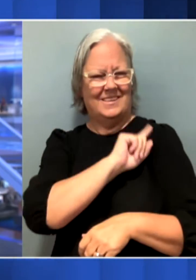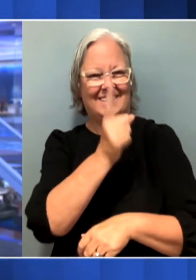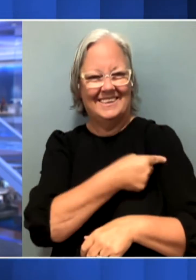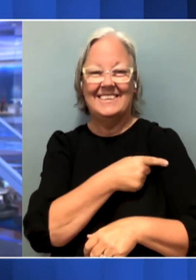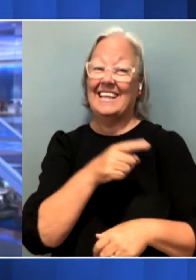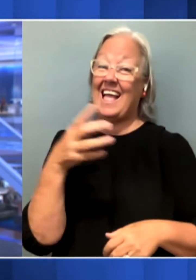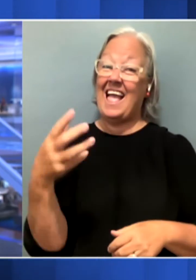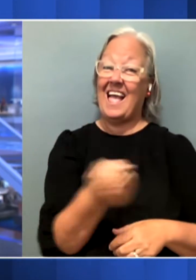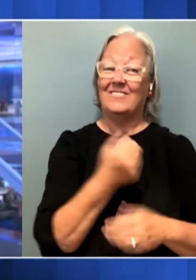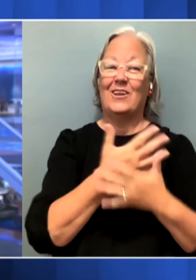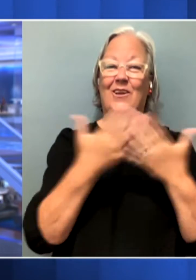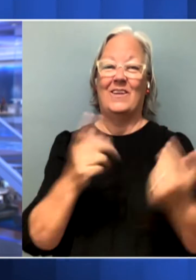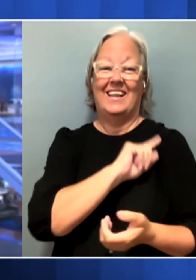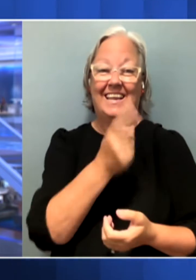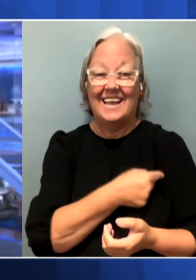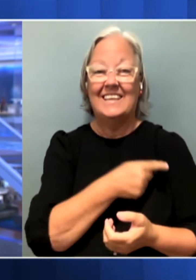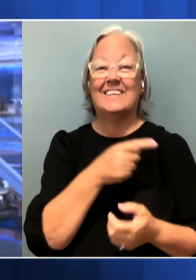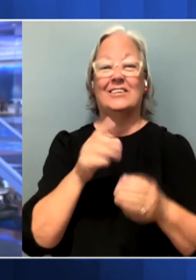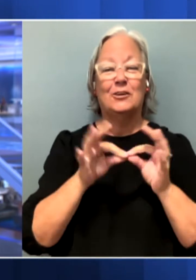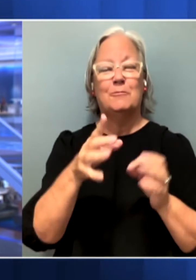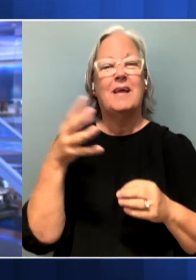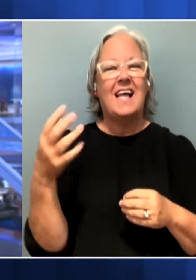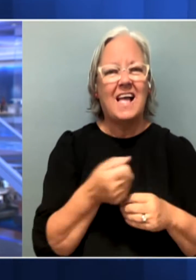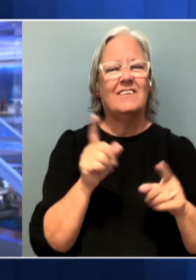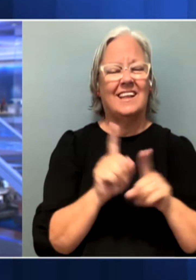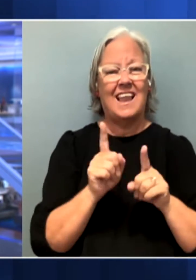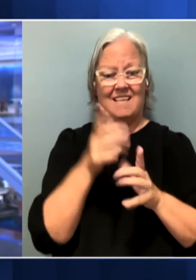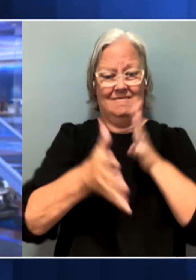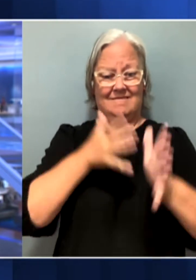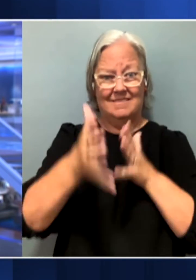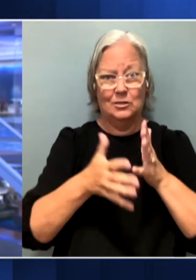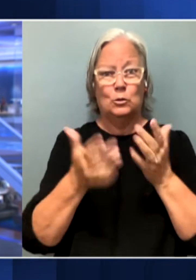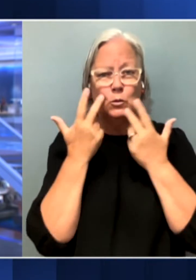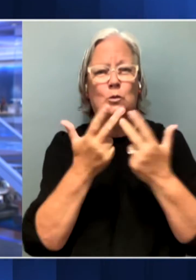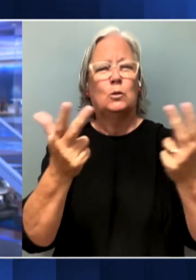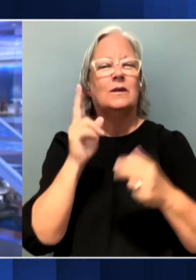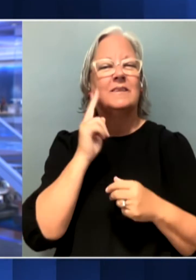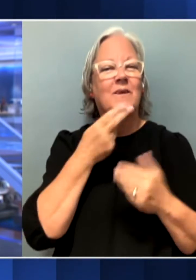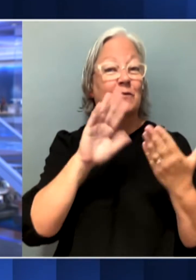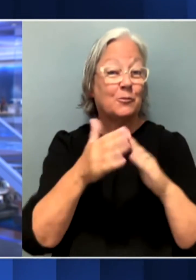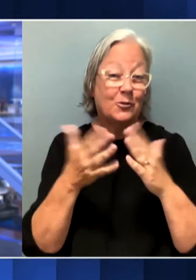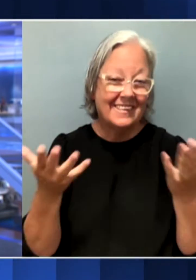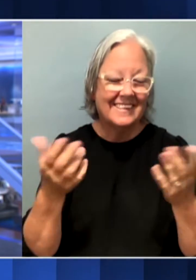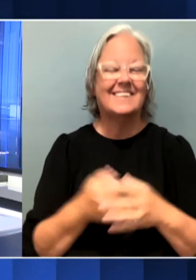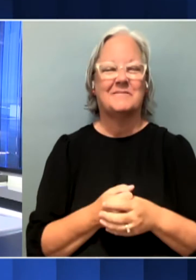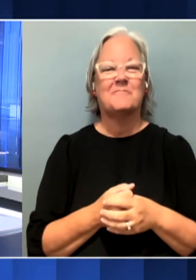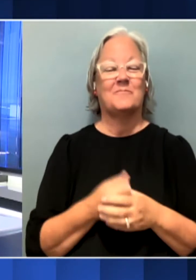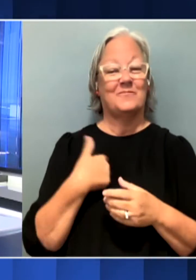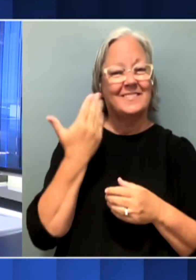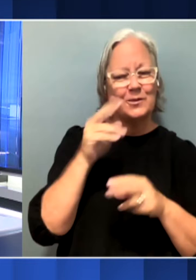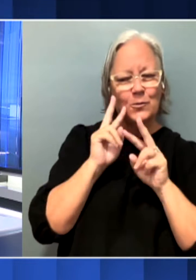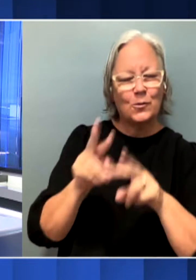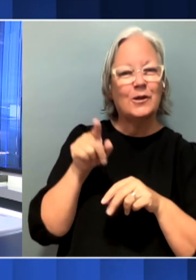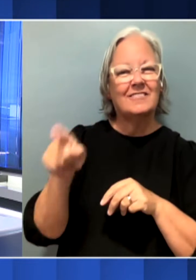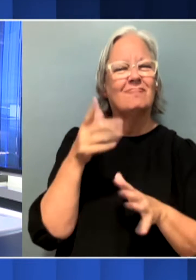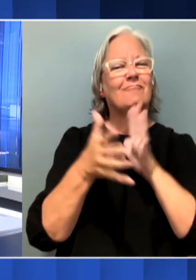be a concert interpreter because you have to relay the music that's on the stage for the deaf and hard of hearing community. And we just watched you signing at Pink, but